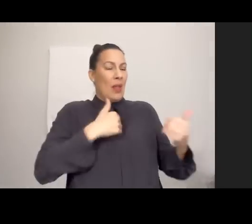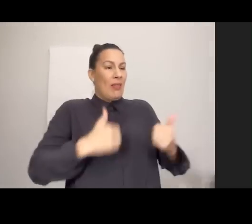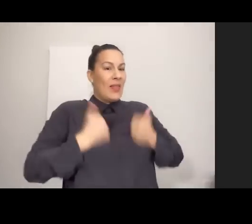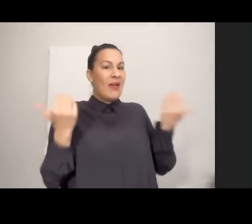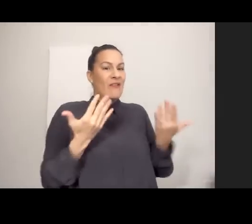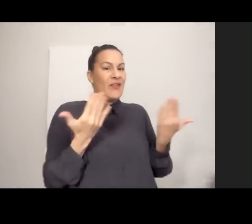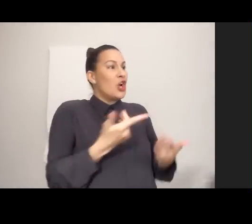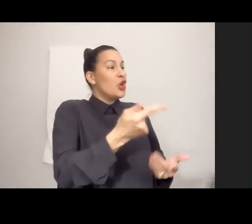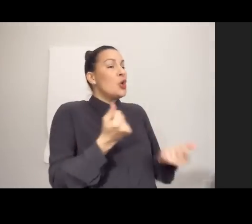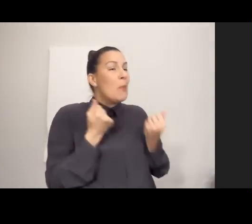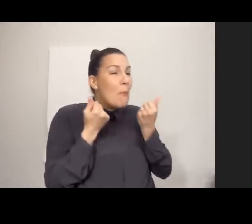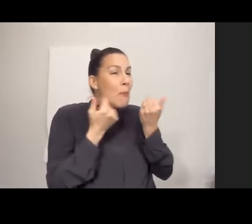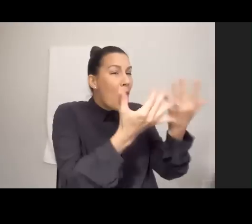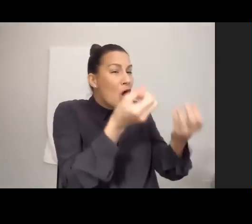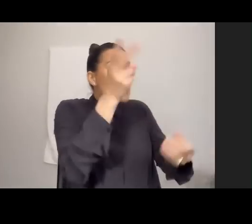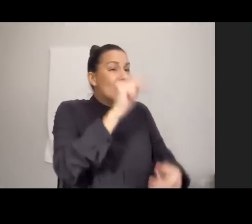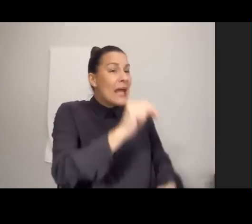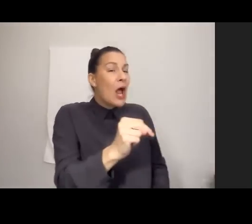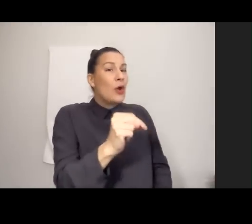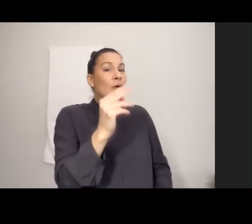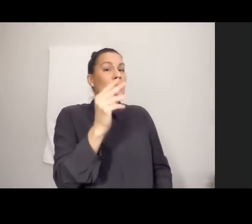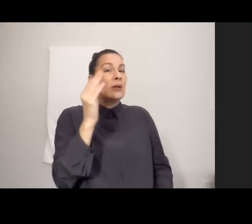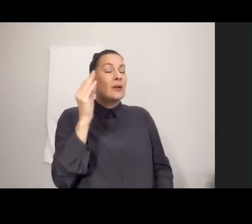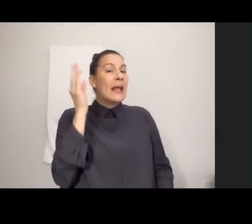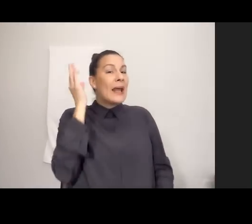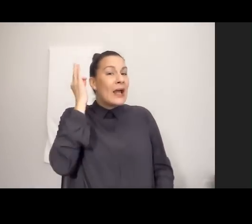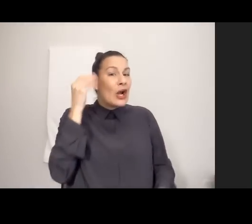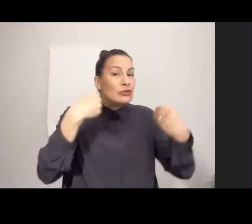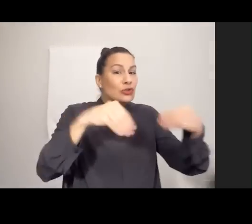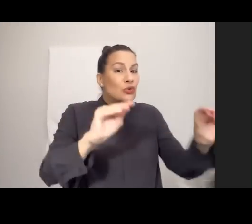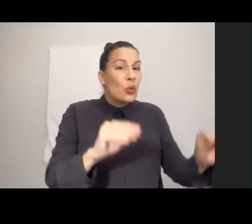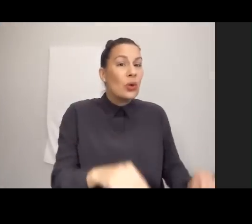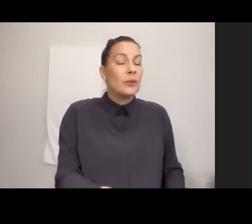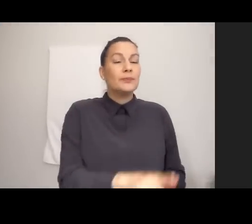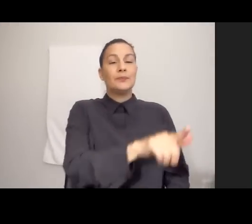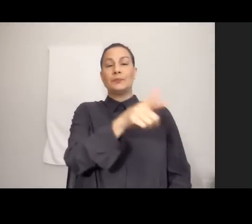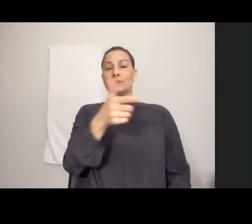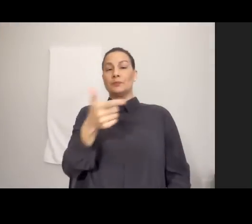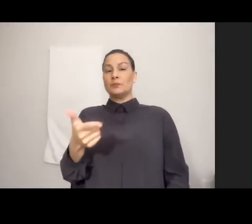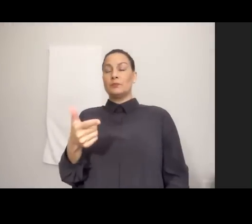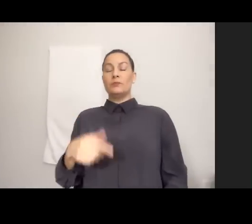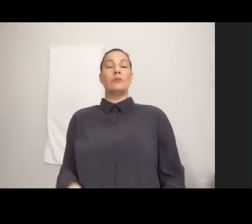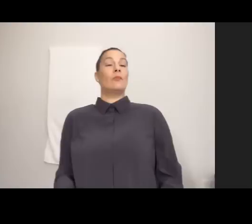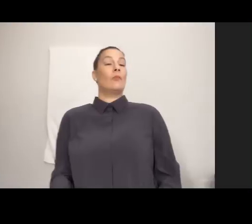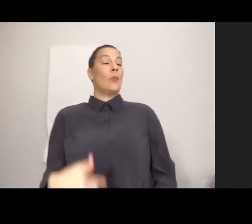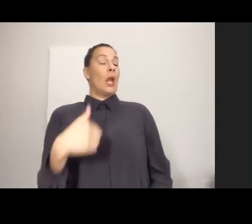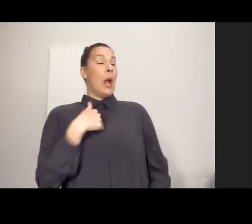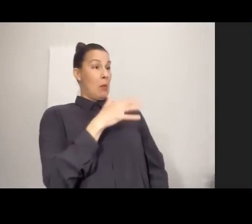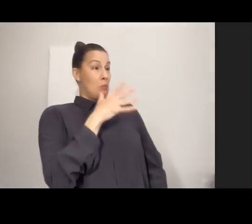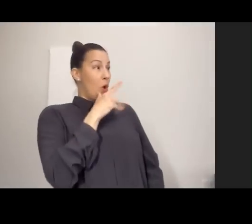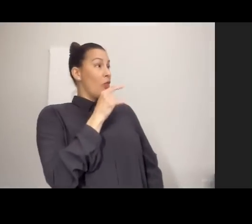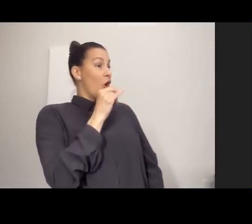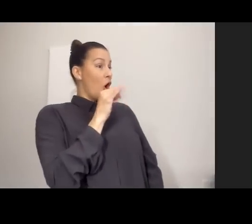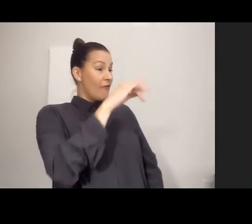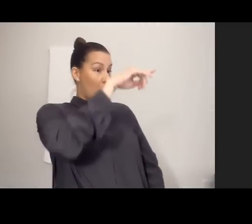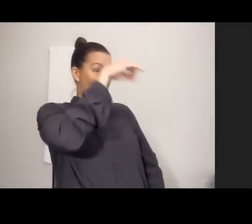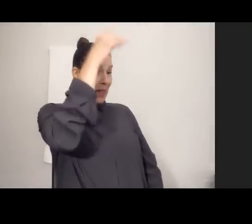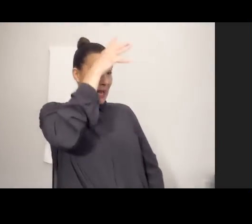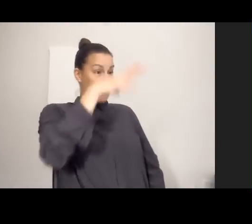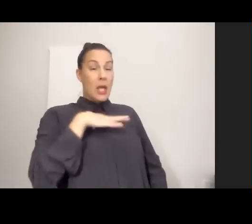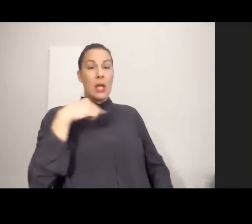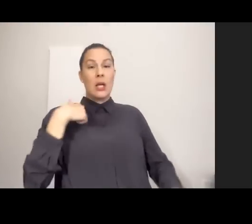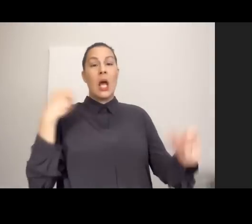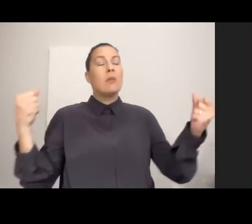beauty store. As a mother of a Black male, I'm terrified for my son to go outside.